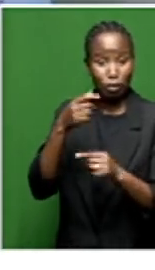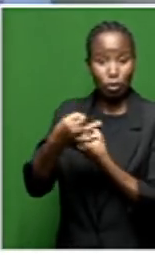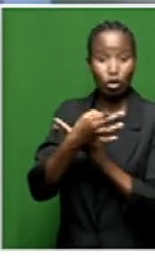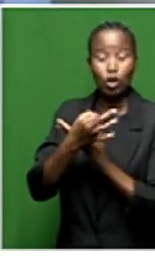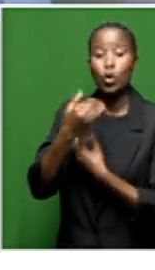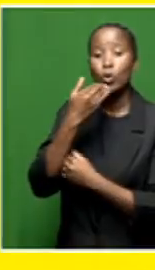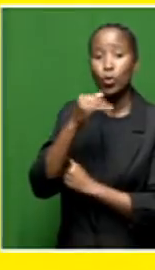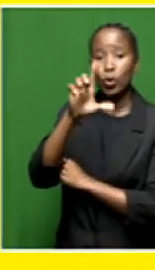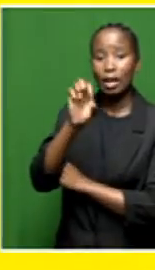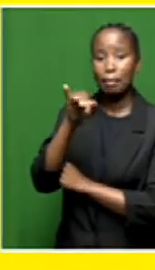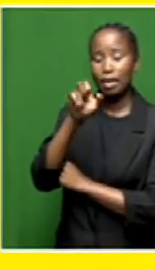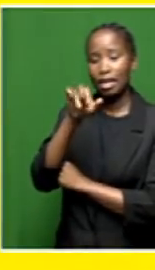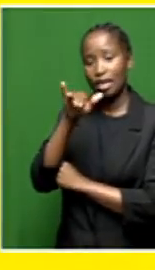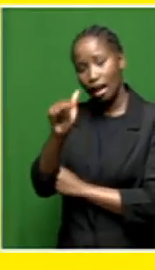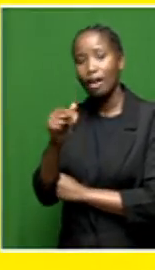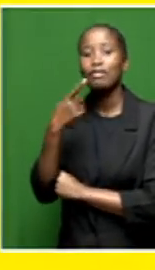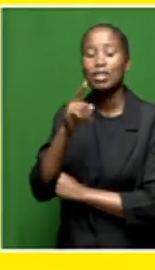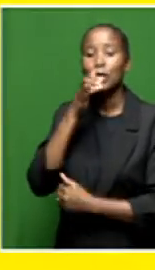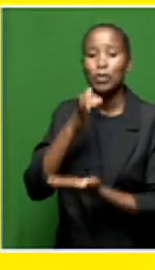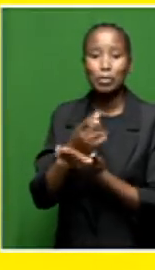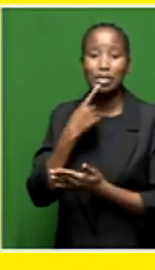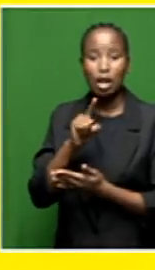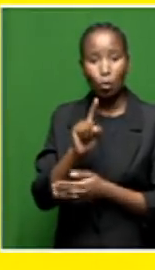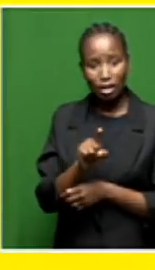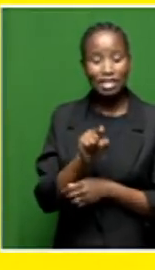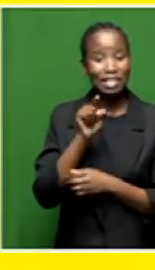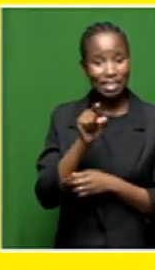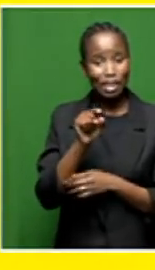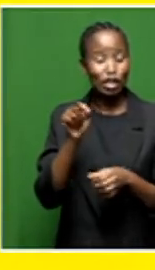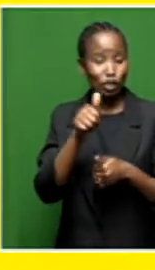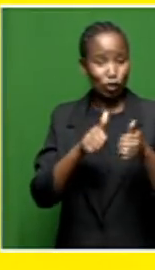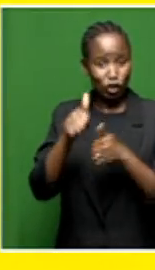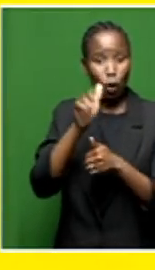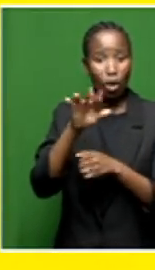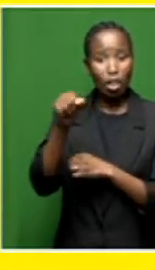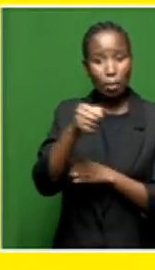Godfrey Lebeya, affirming that the Directorate will be opposing Eastern Cape